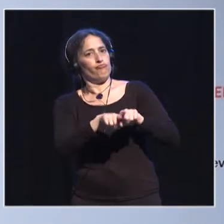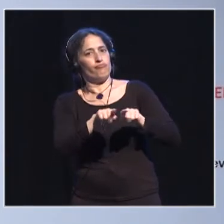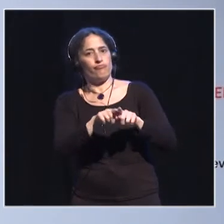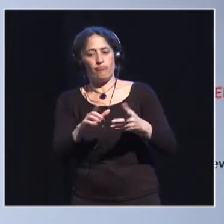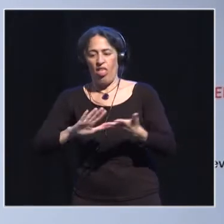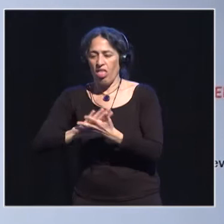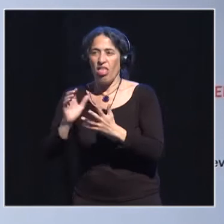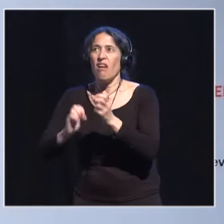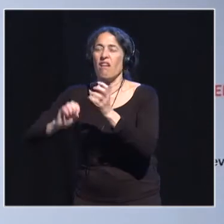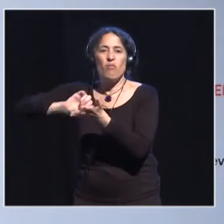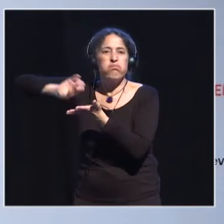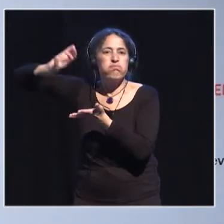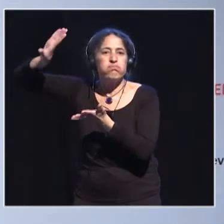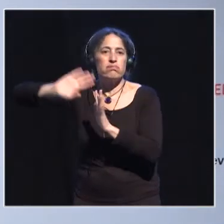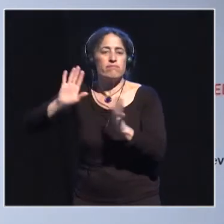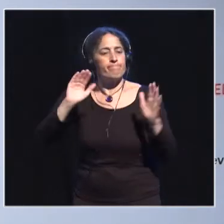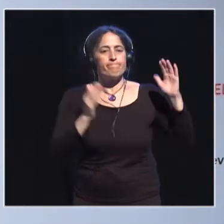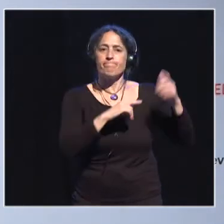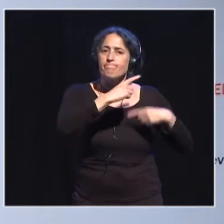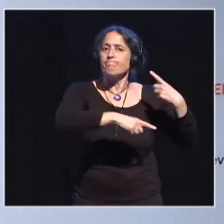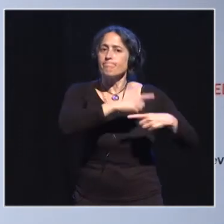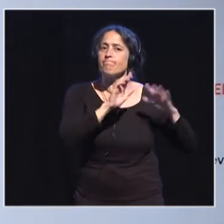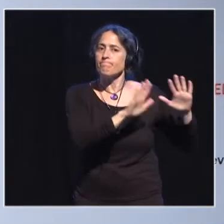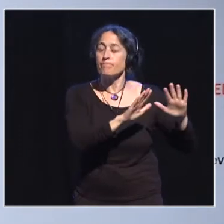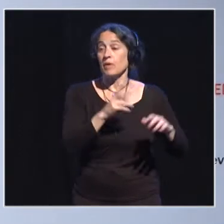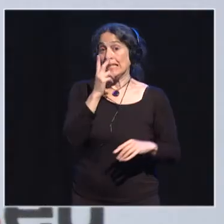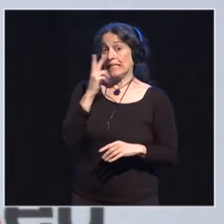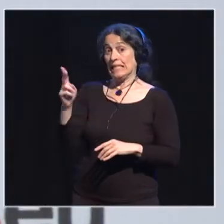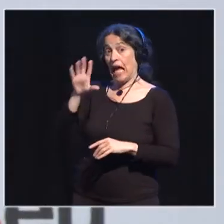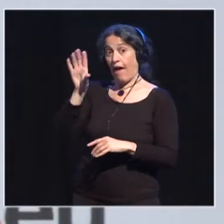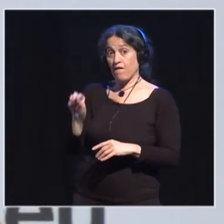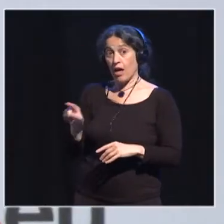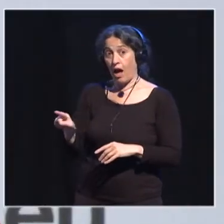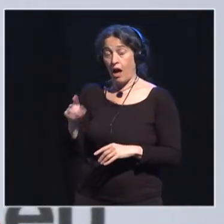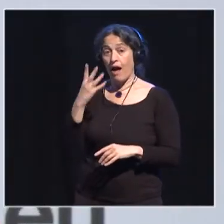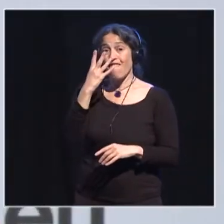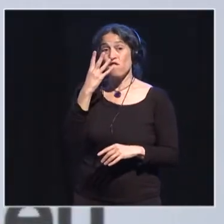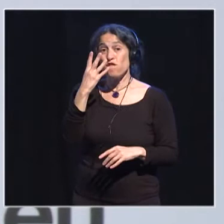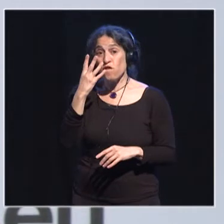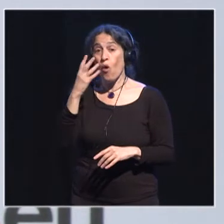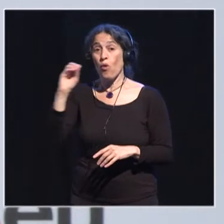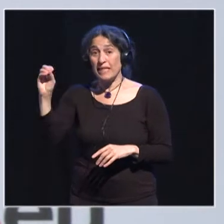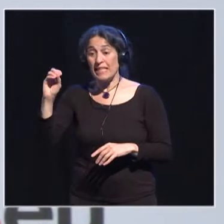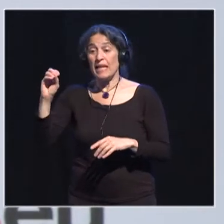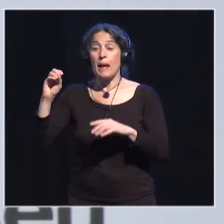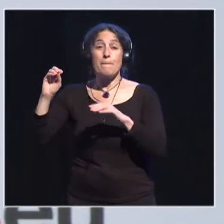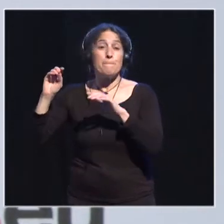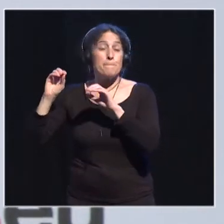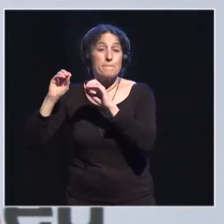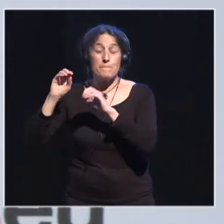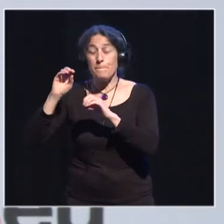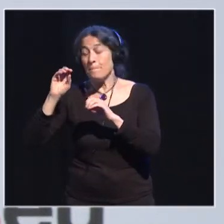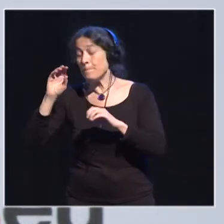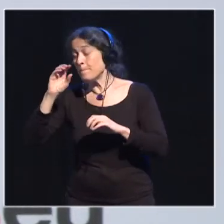region, every year, 40 billion hours are spent to transport water from point A to point B. That's